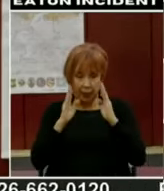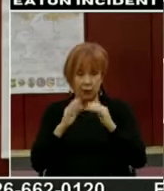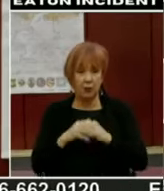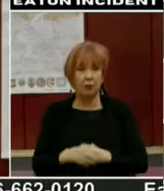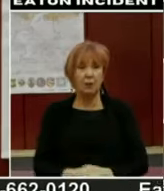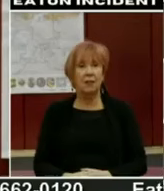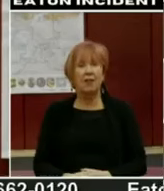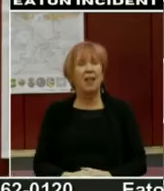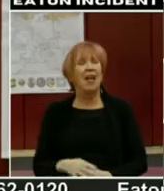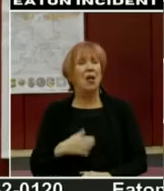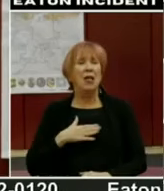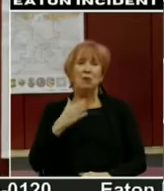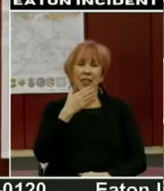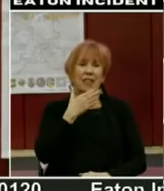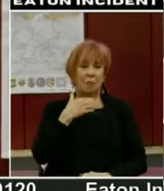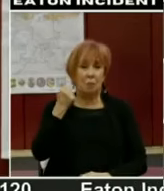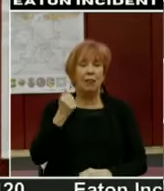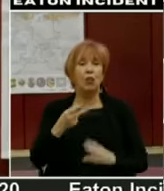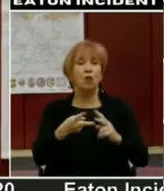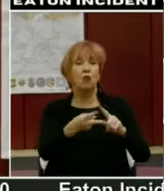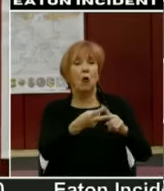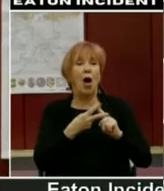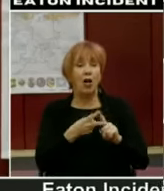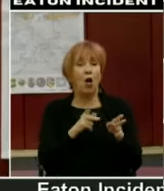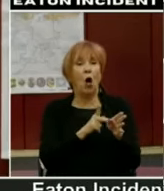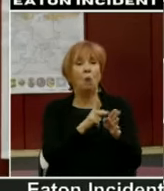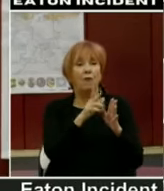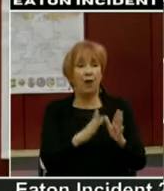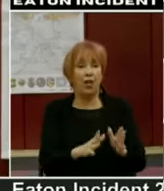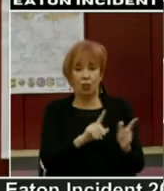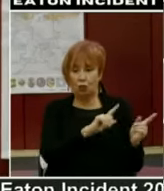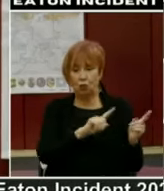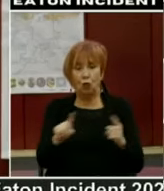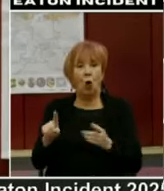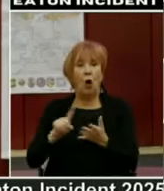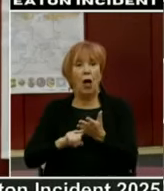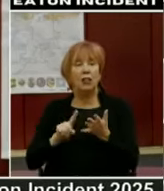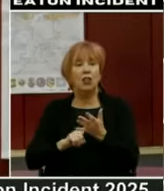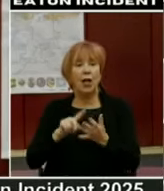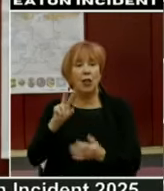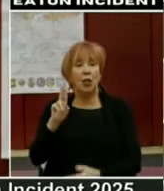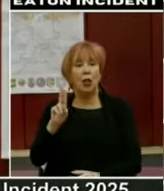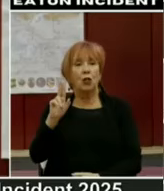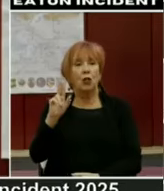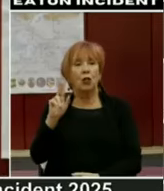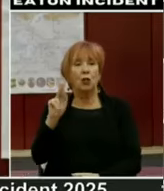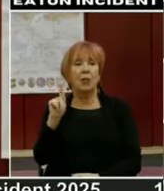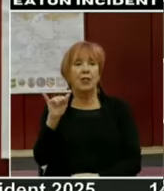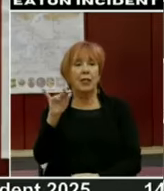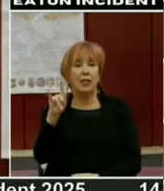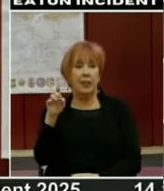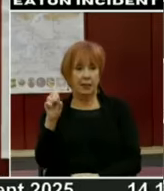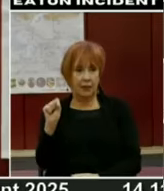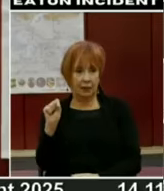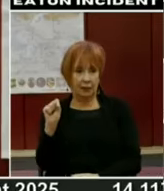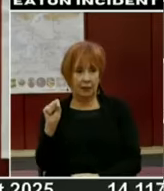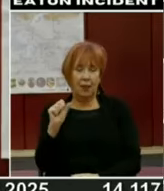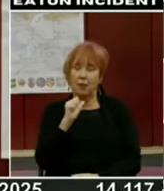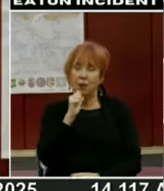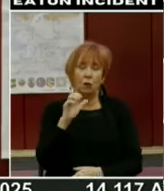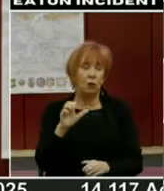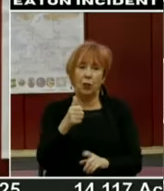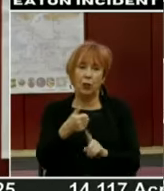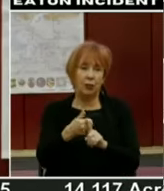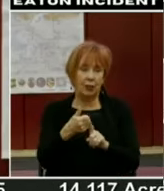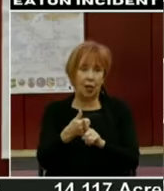it's best to hire a professional to check your utilities. I don't recommend you do it yourself. Please have someone that's